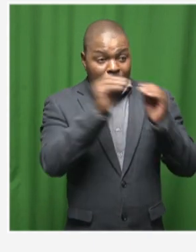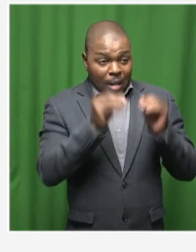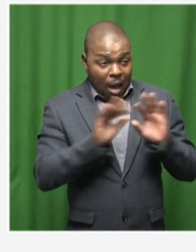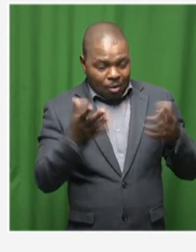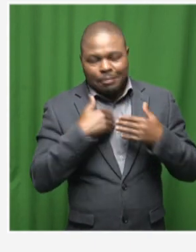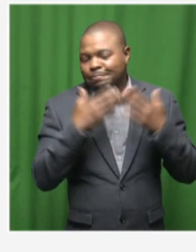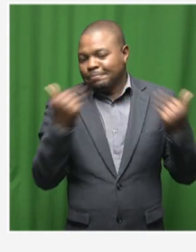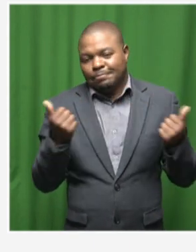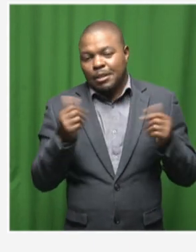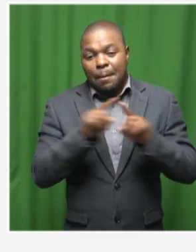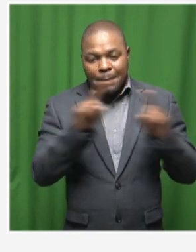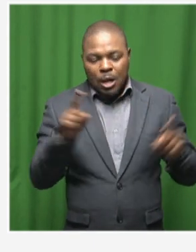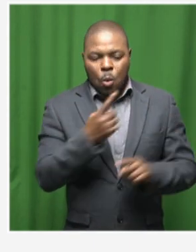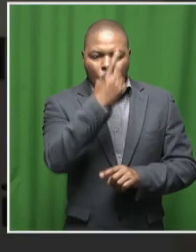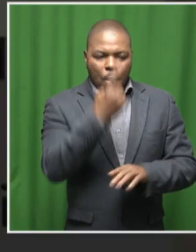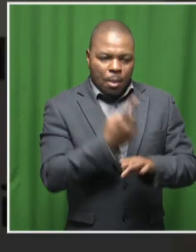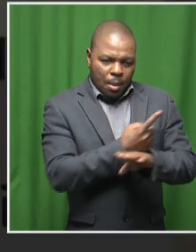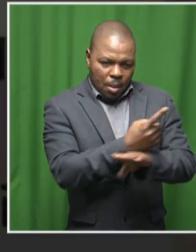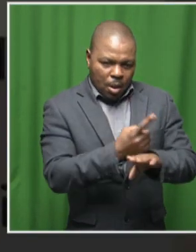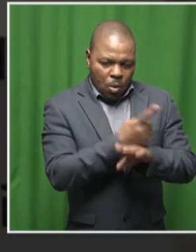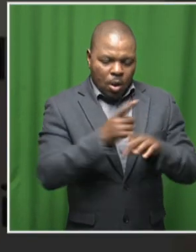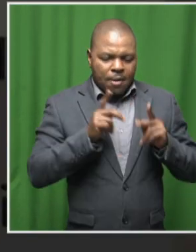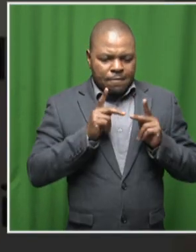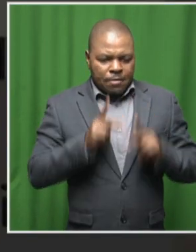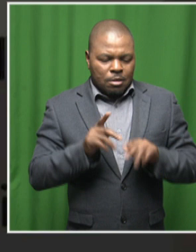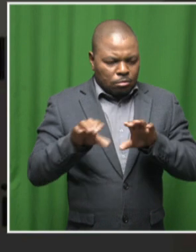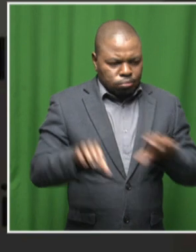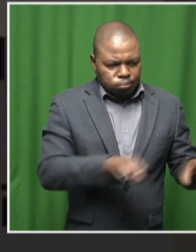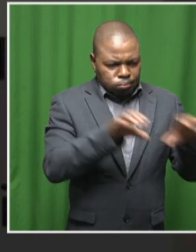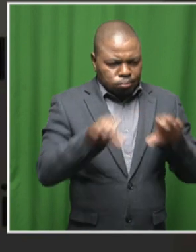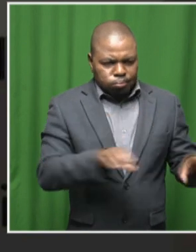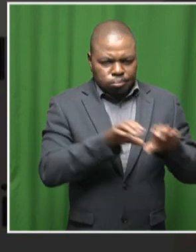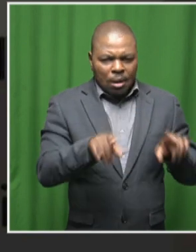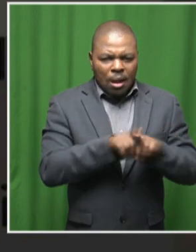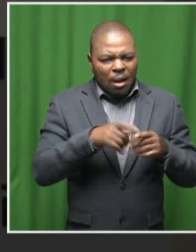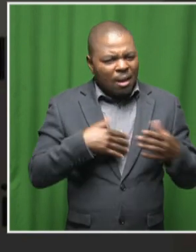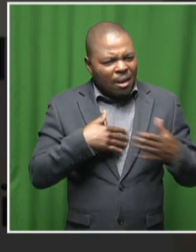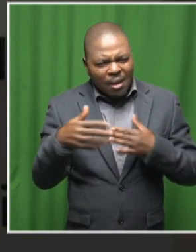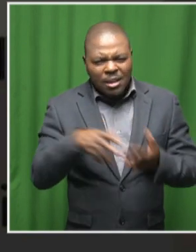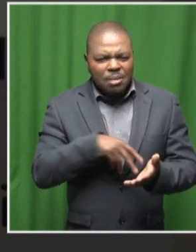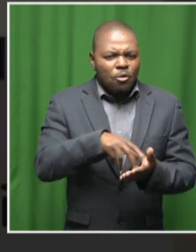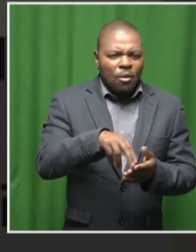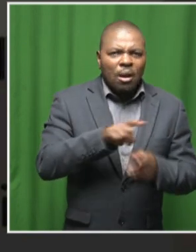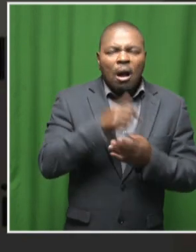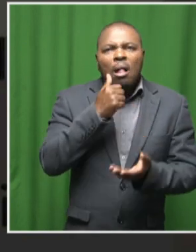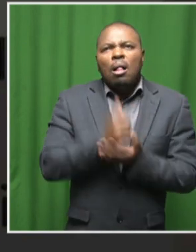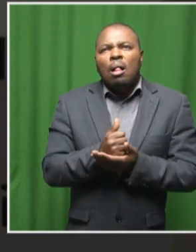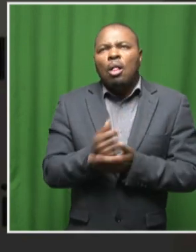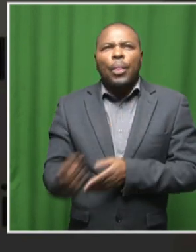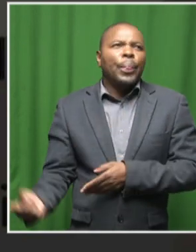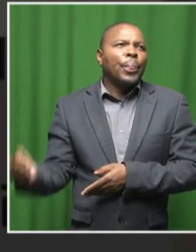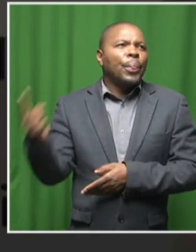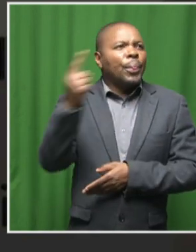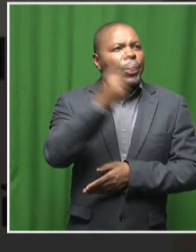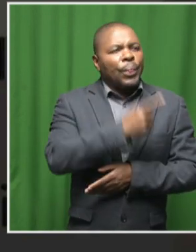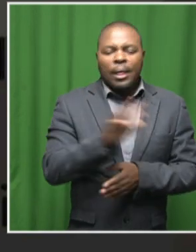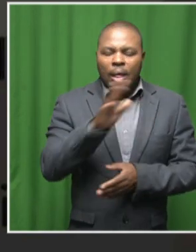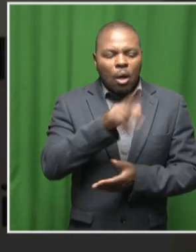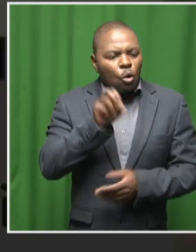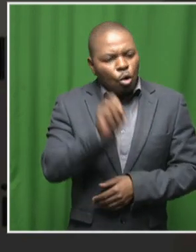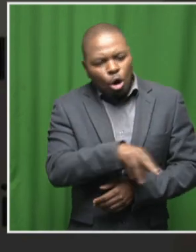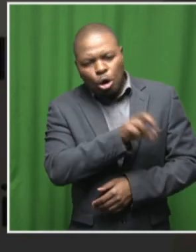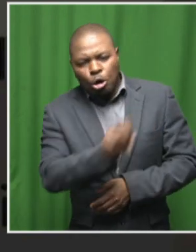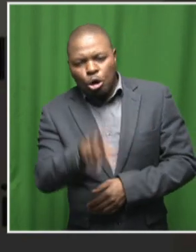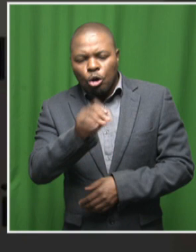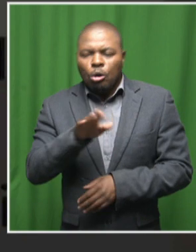but for me, just 1 hour of physical activity a day. Do some sort of any movement. Don't be sitting throughout the whole time. Just do some walks, use